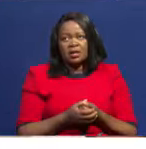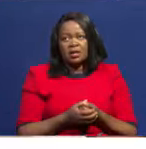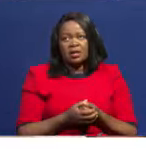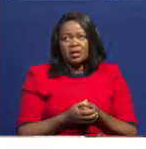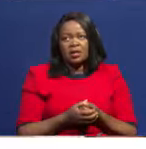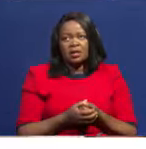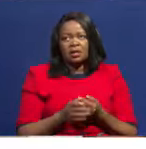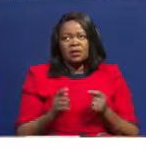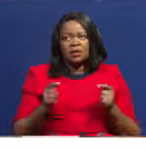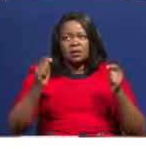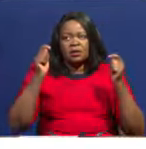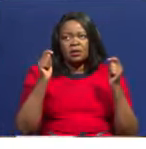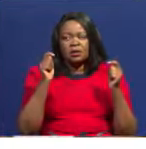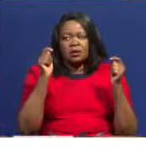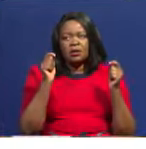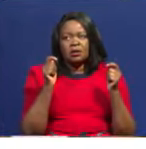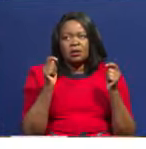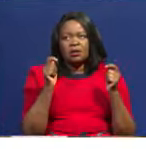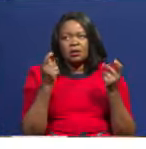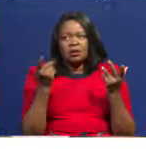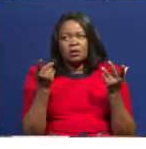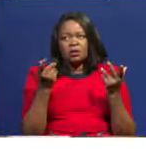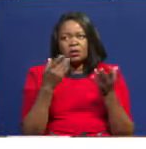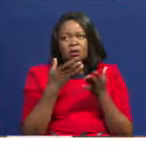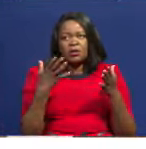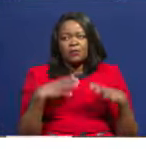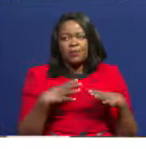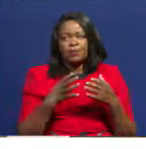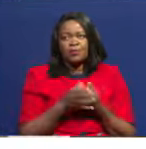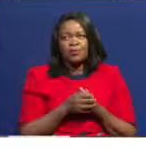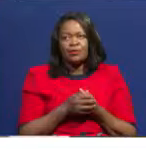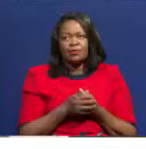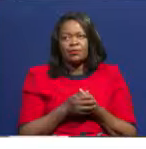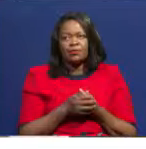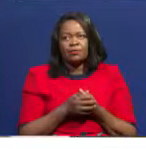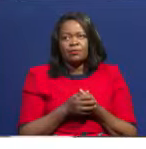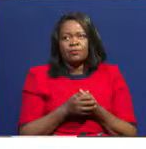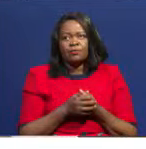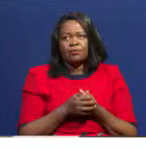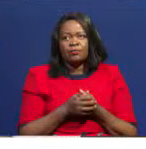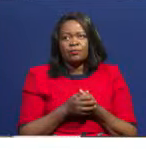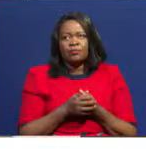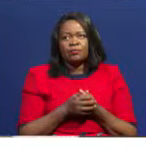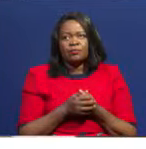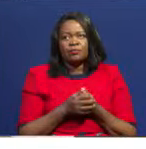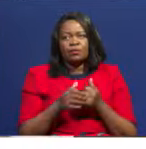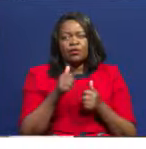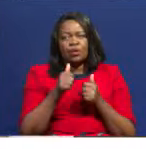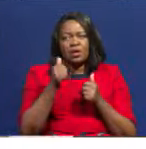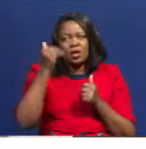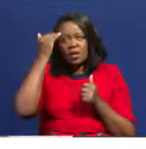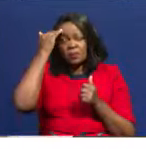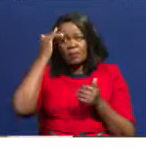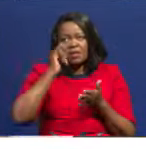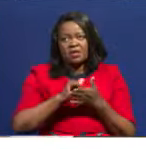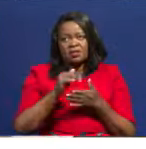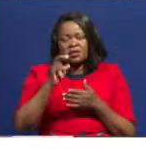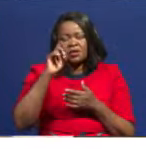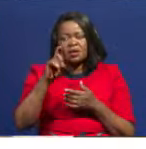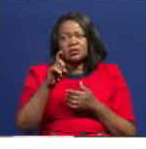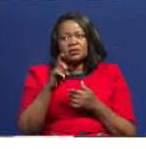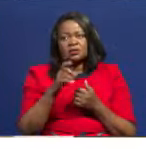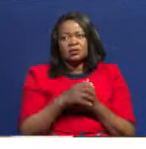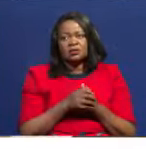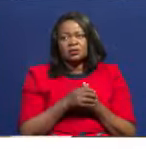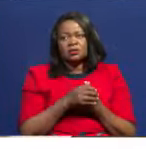the protesters, so they were like, those people are afraid even to give us like a help, which nakumbuka Rex,